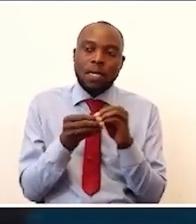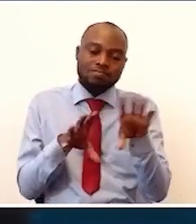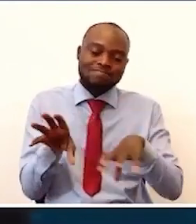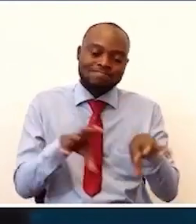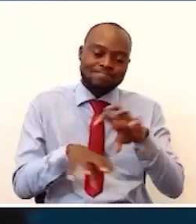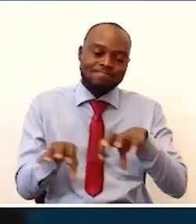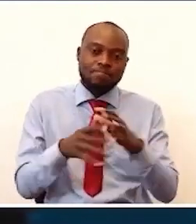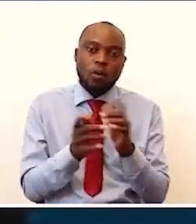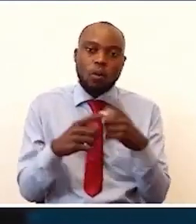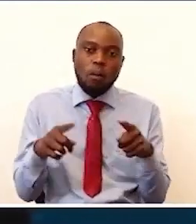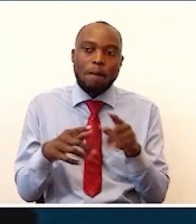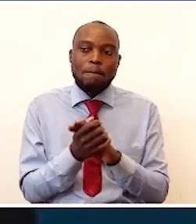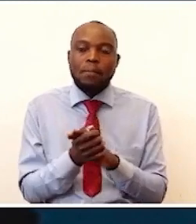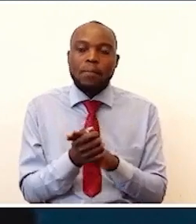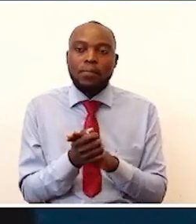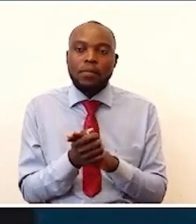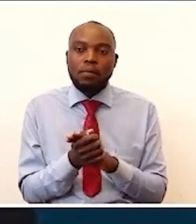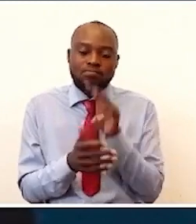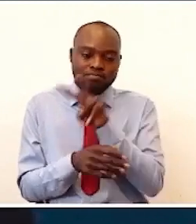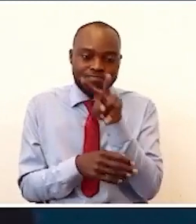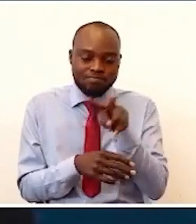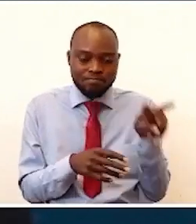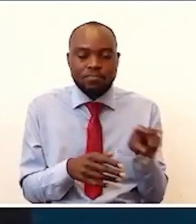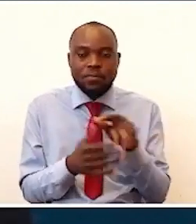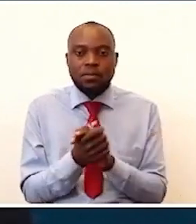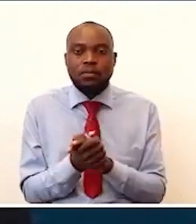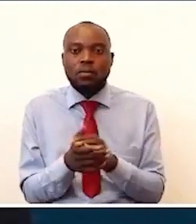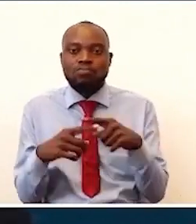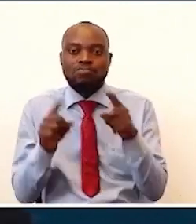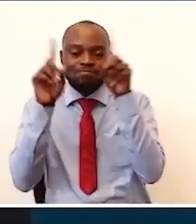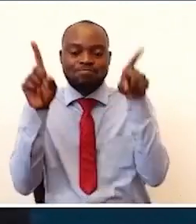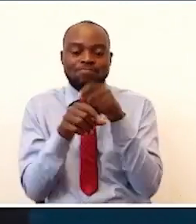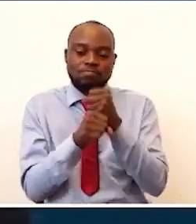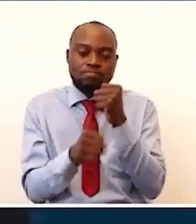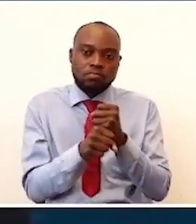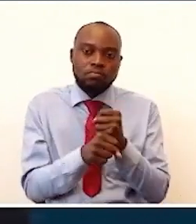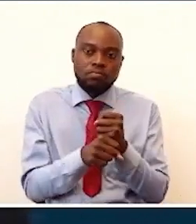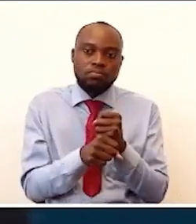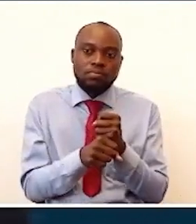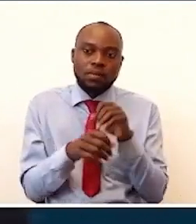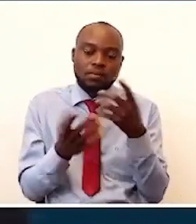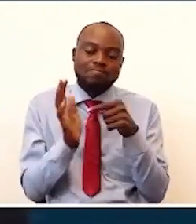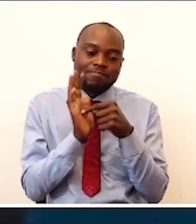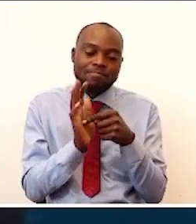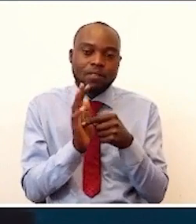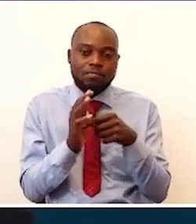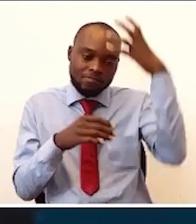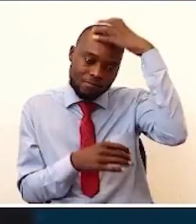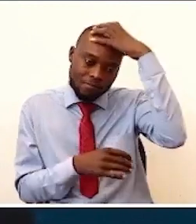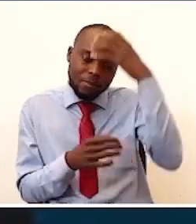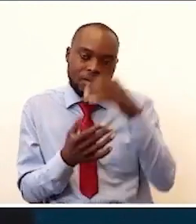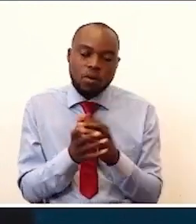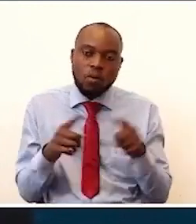especially governance mechanisms, monitoring and evaluation frameworks for things like Eurobonds, Islamic bonds,